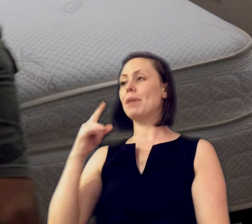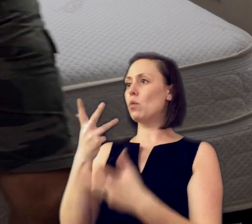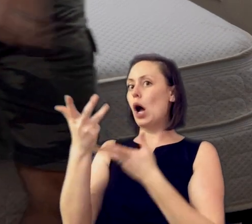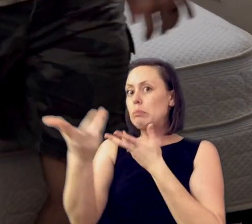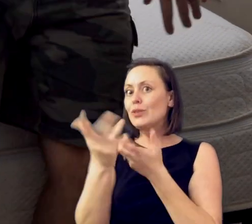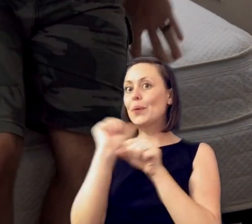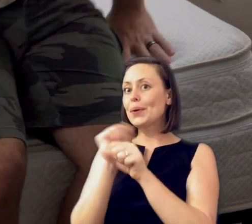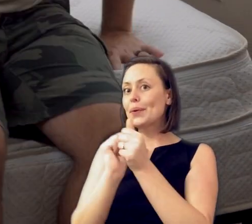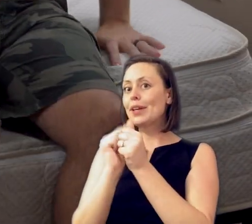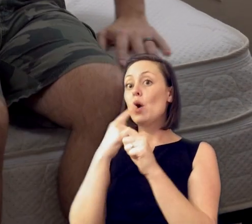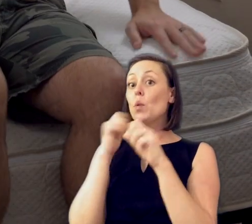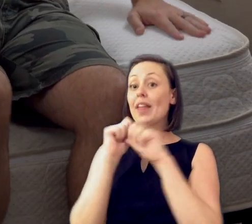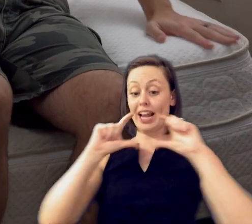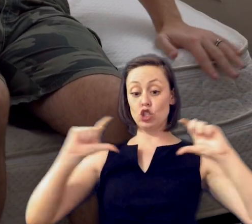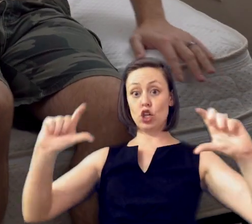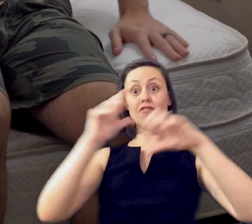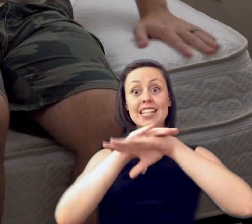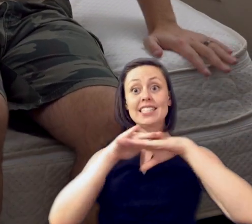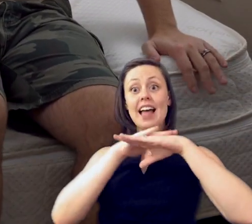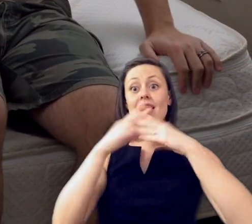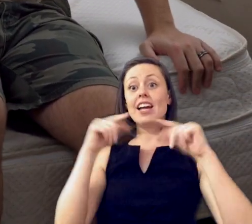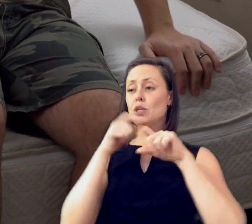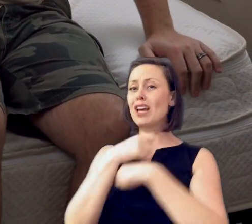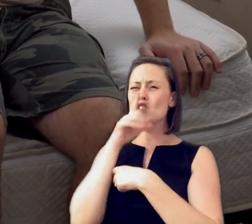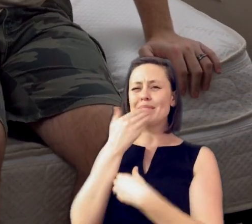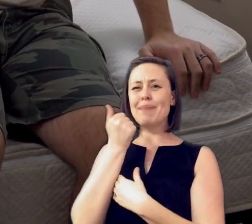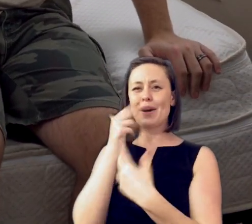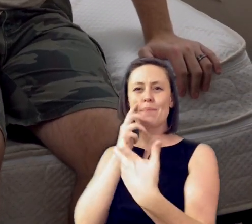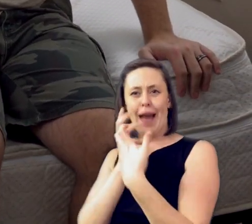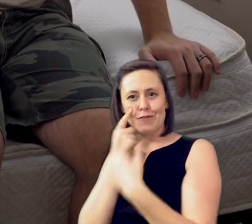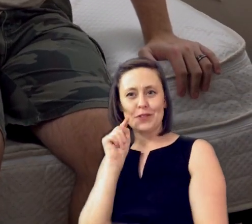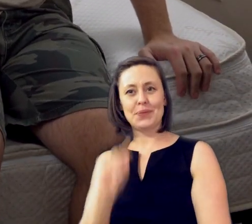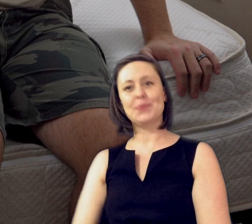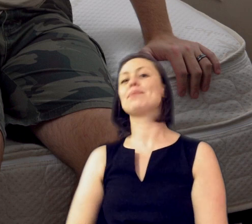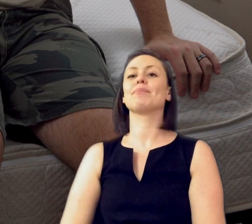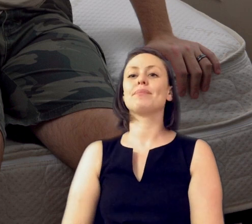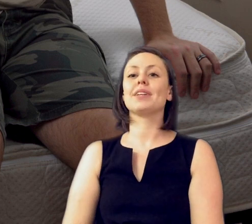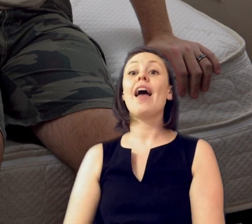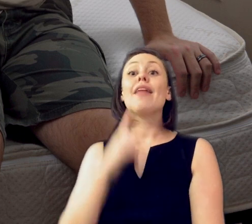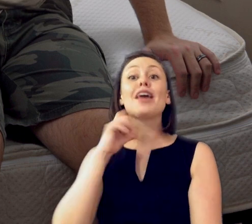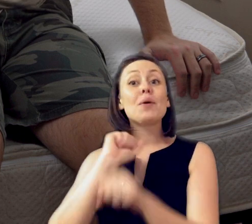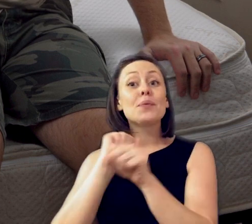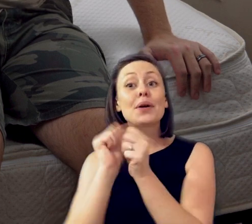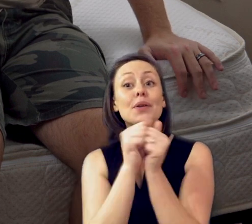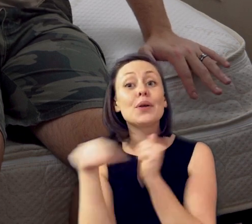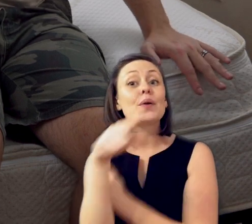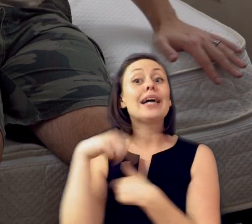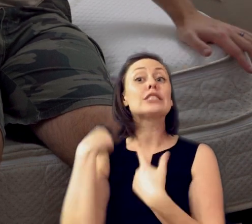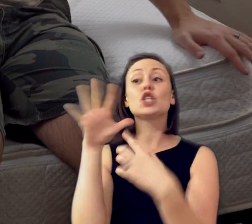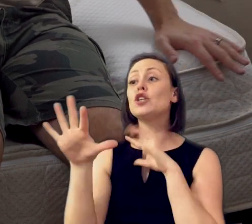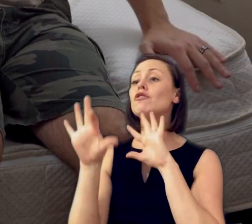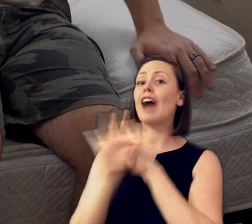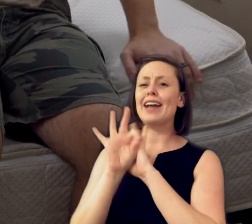you on the surface comfort layers to make sure that it is better suited for you. They will work with you until you find